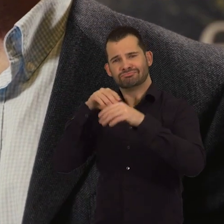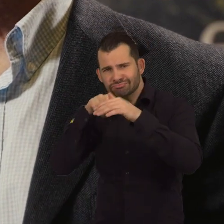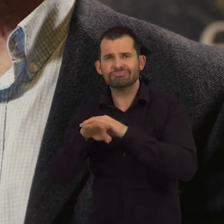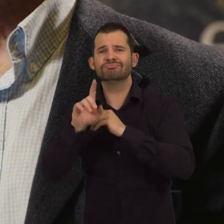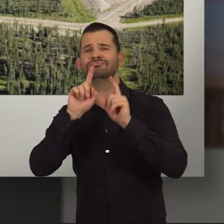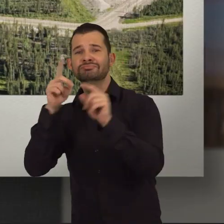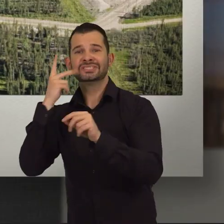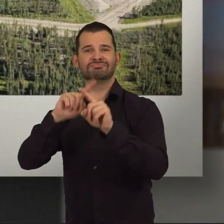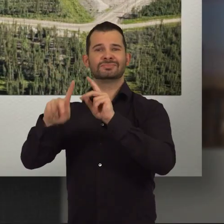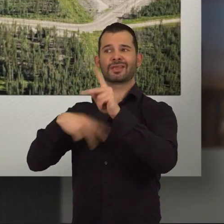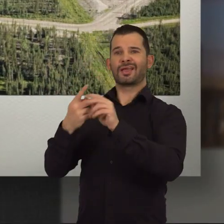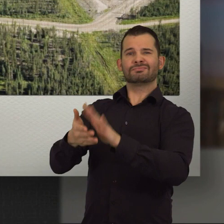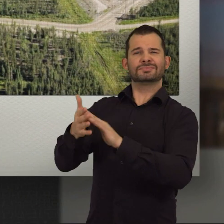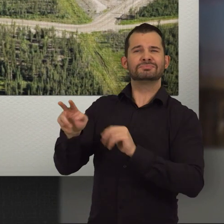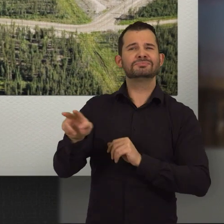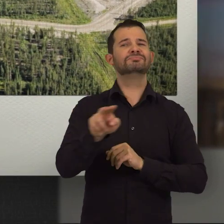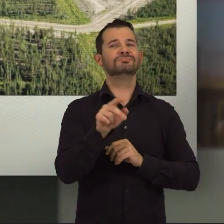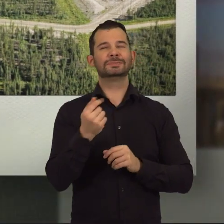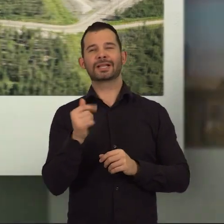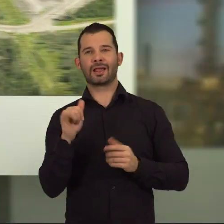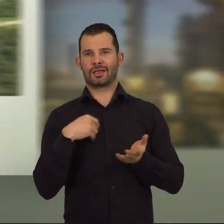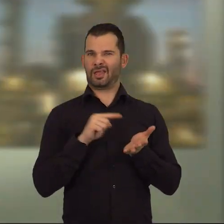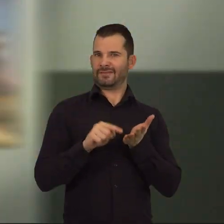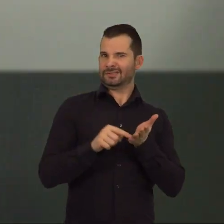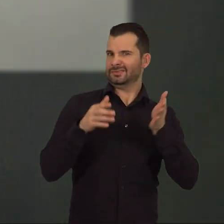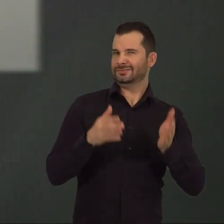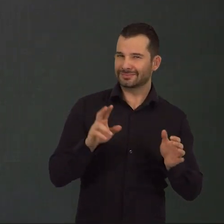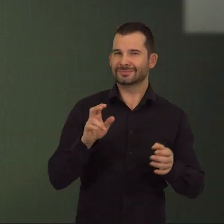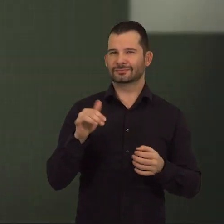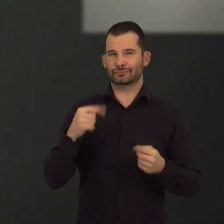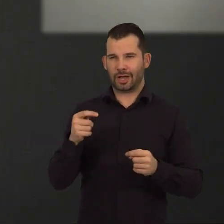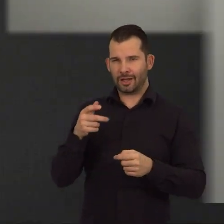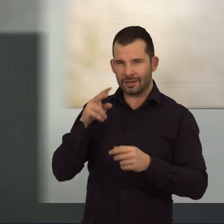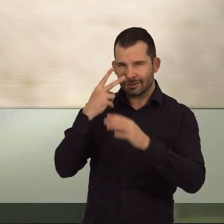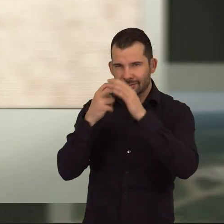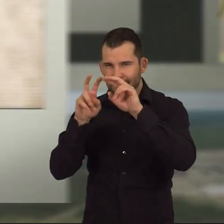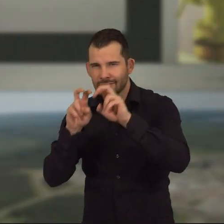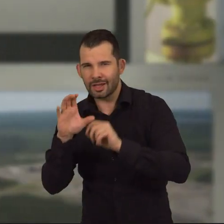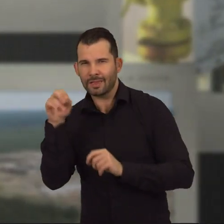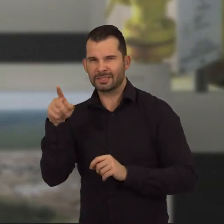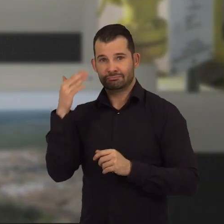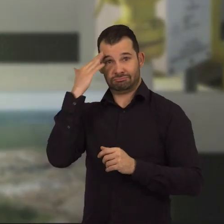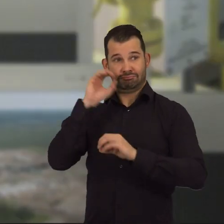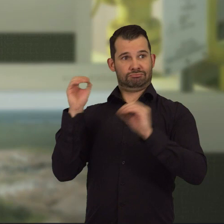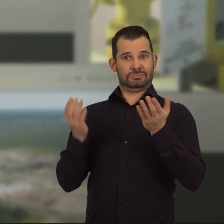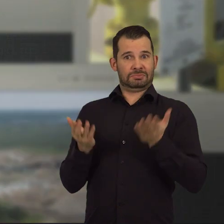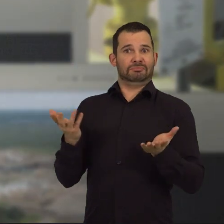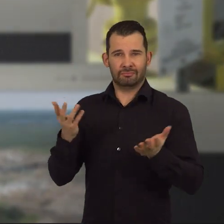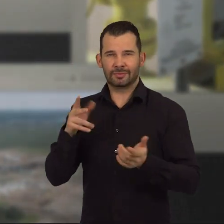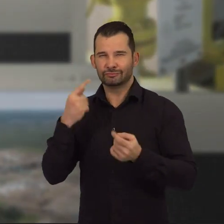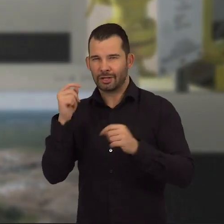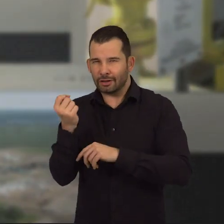of operations. It's a bit investigative. You're trying to dig into a company that you may know nothing about and